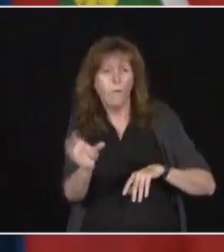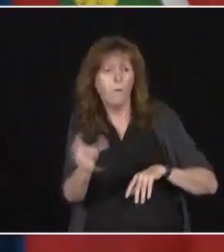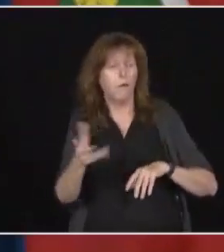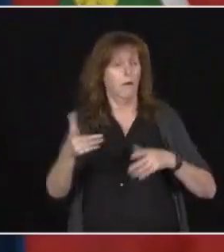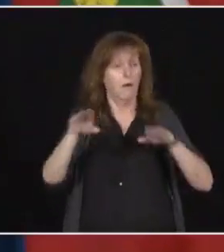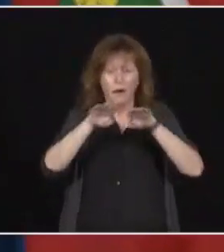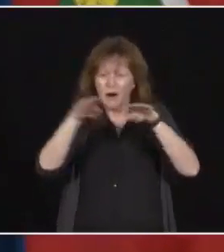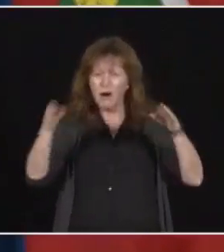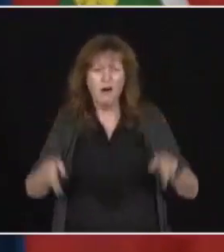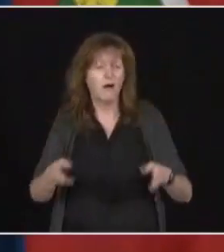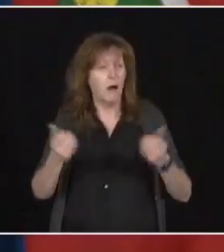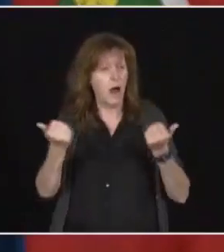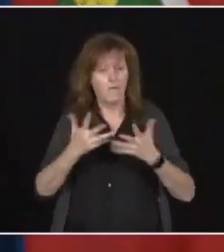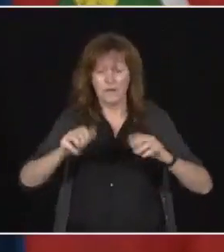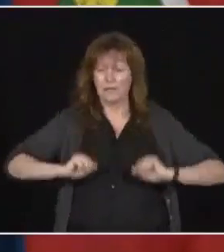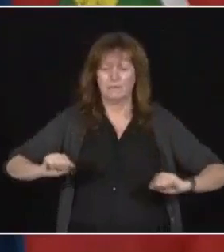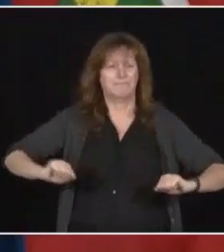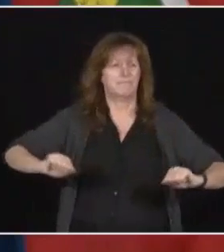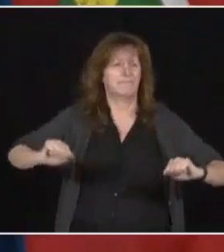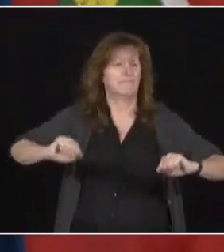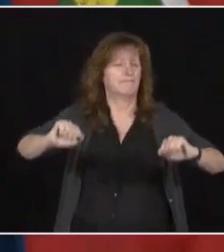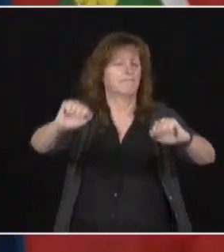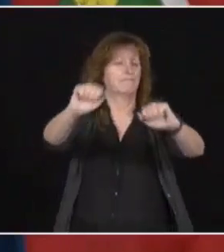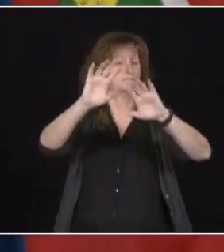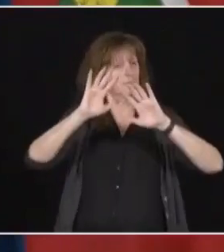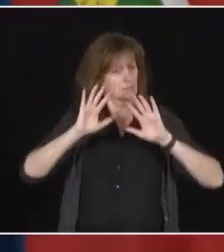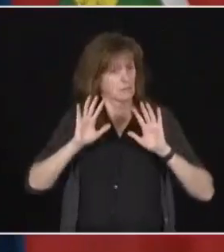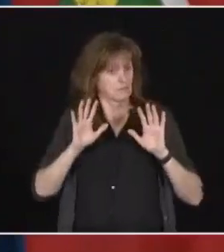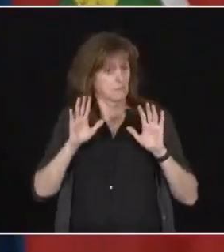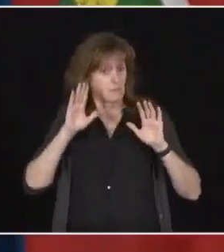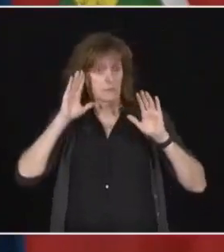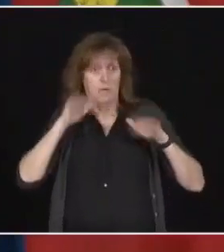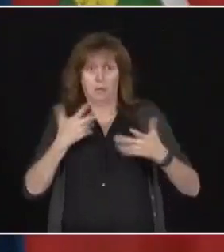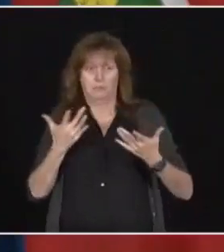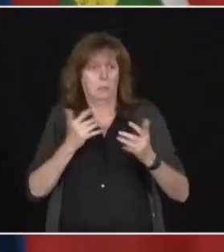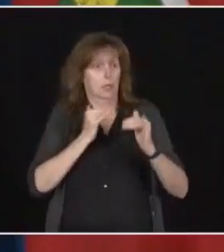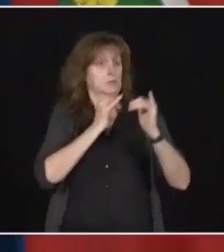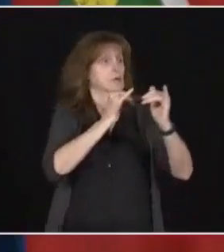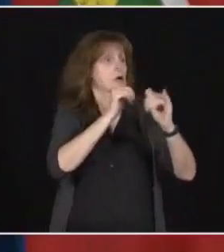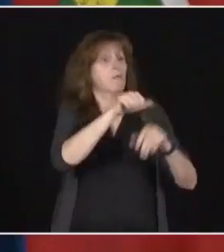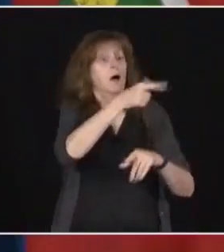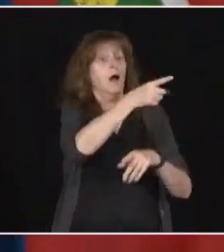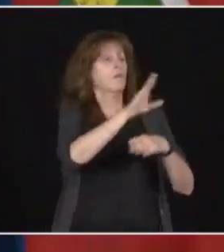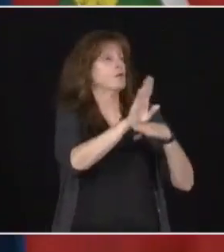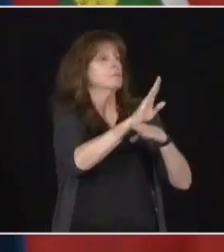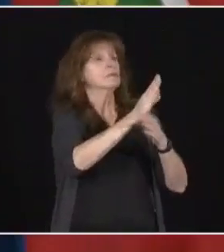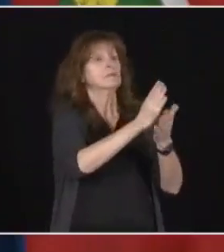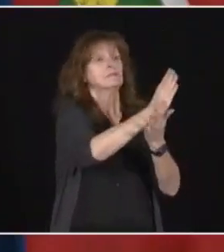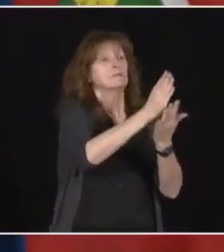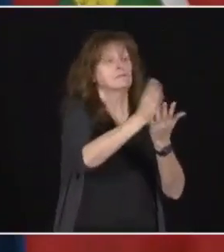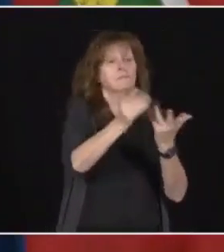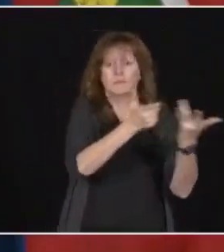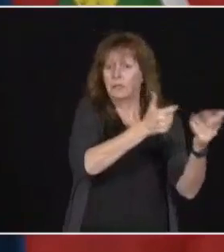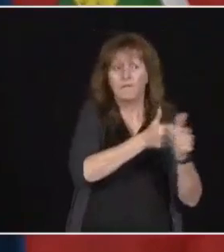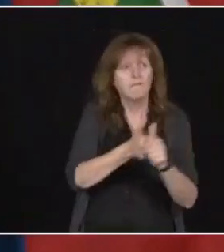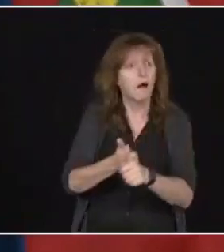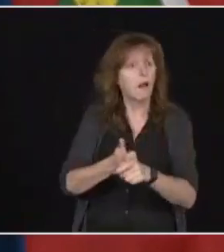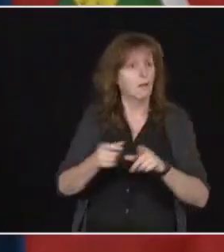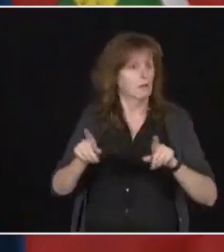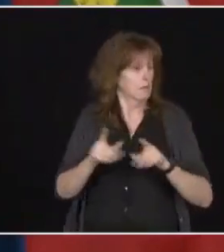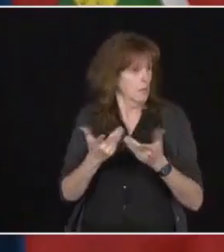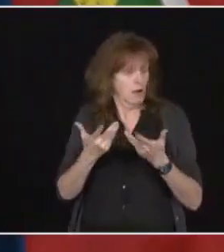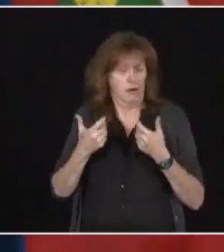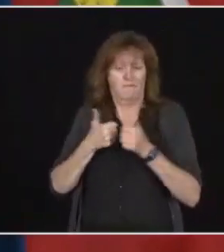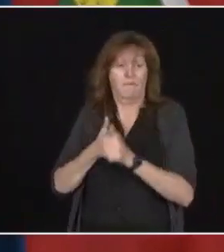with. Those are the types of protocols, though, that we would expect across all sectors, and certainly are some of the health and safety protocols that are part of